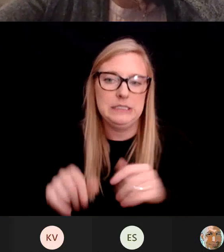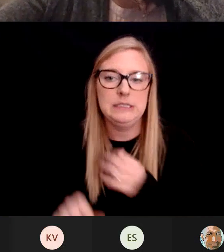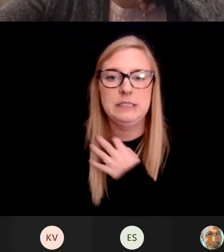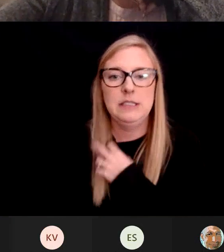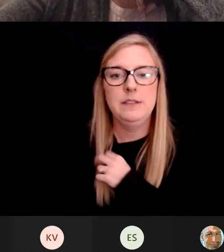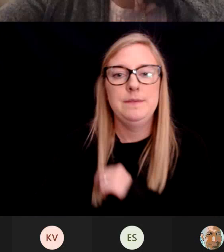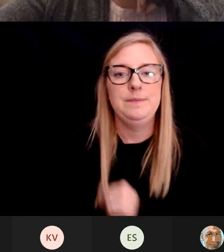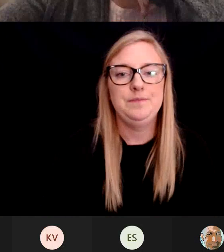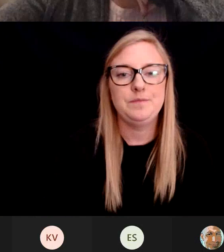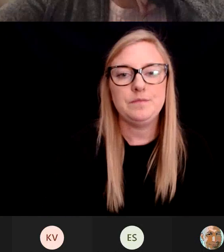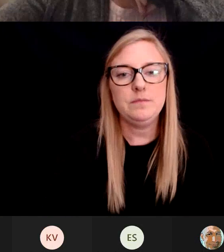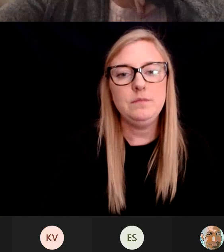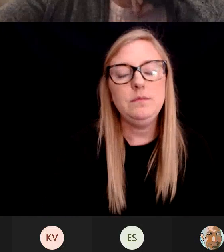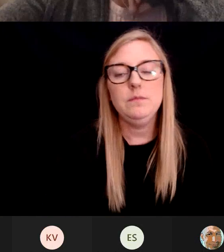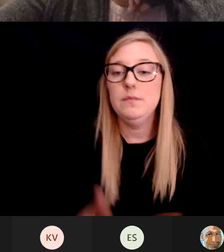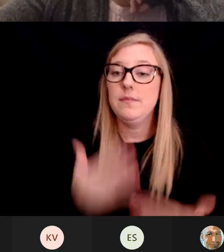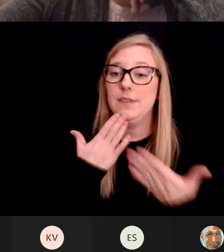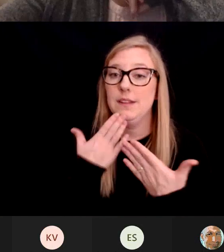Thank you, Rita.